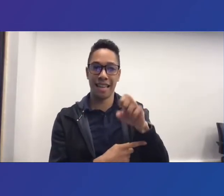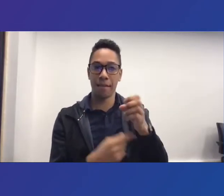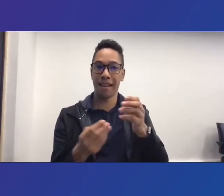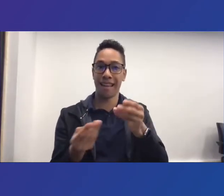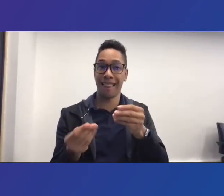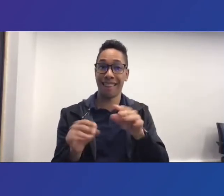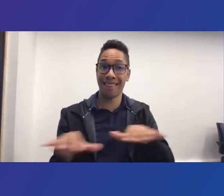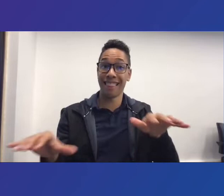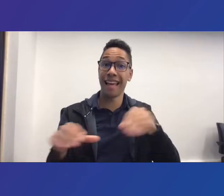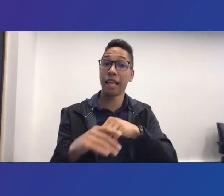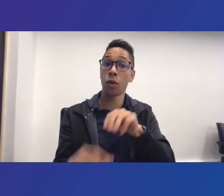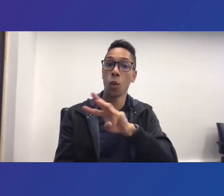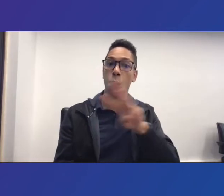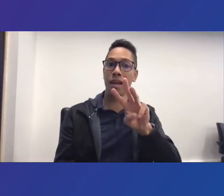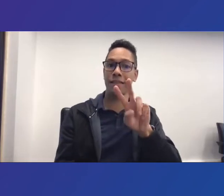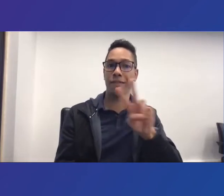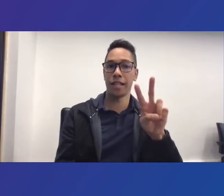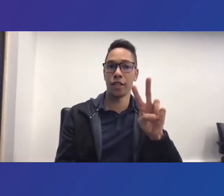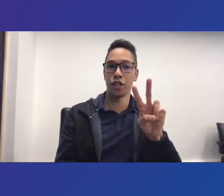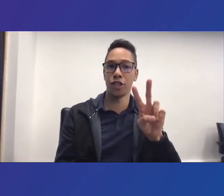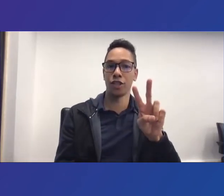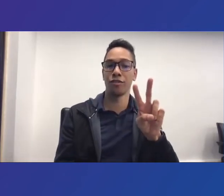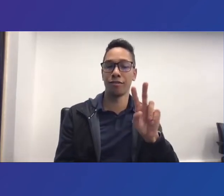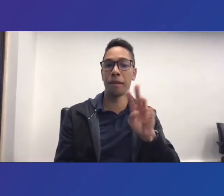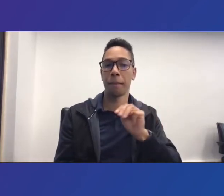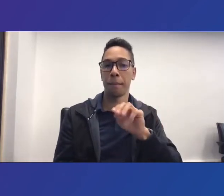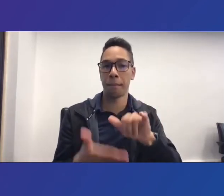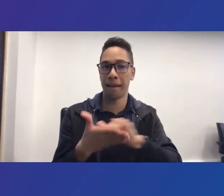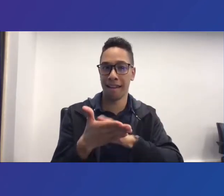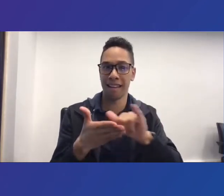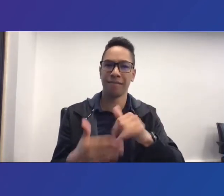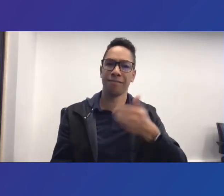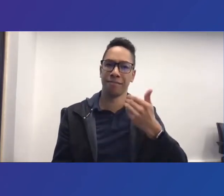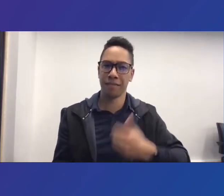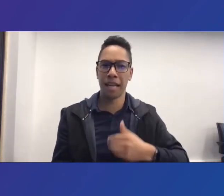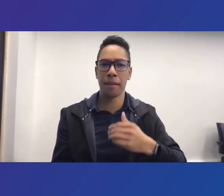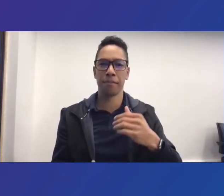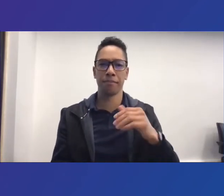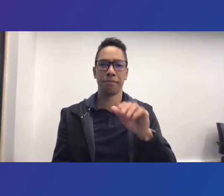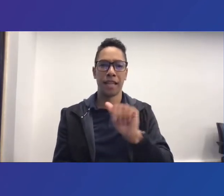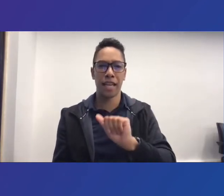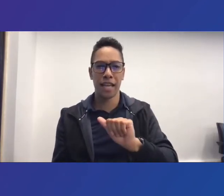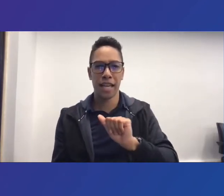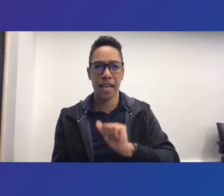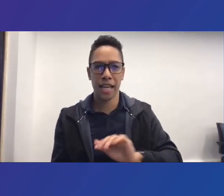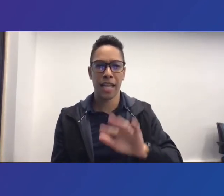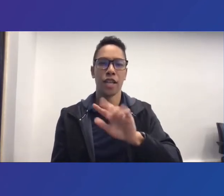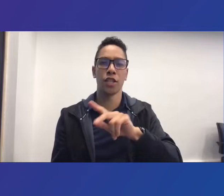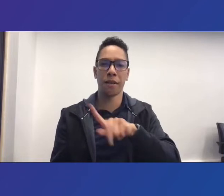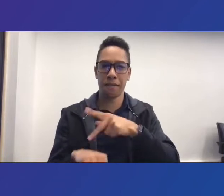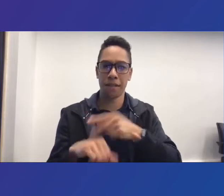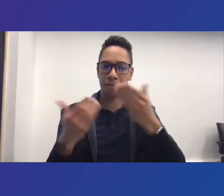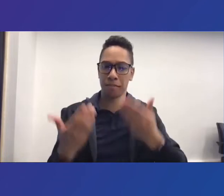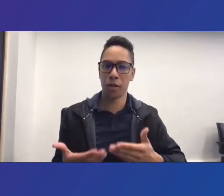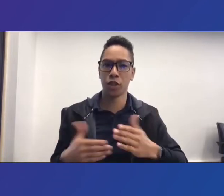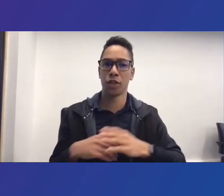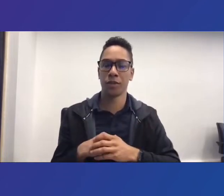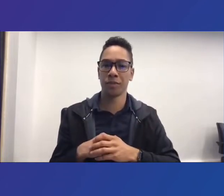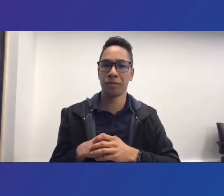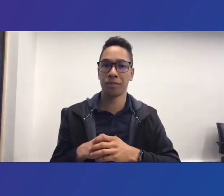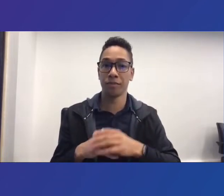Manhattan. I am a non-disabled cisgender male, Asian American of Filipino descent. I have short dark hair and